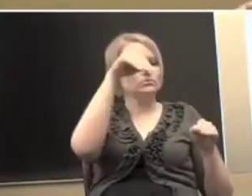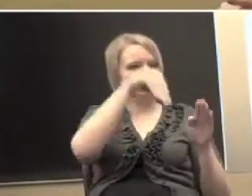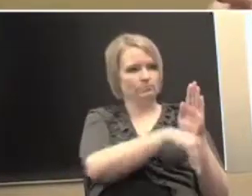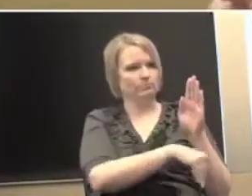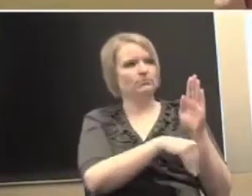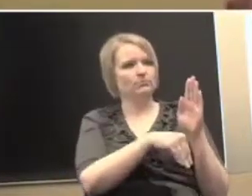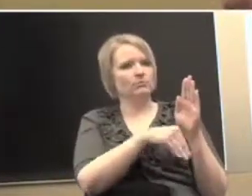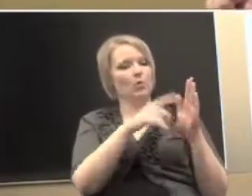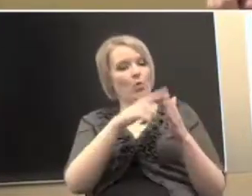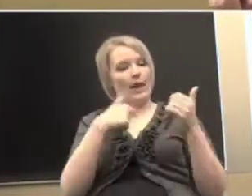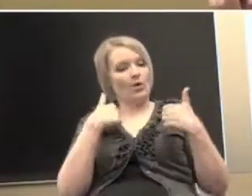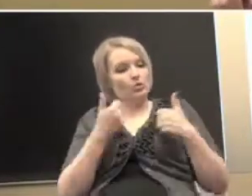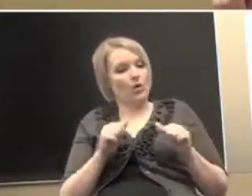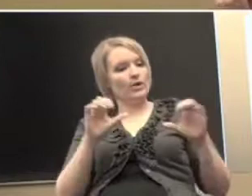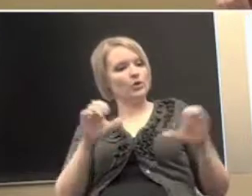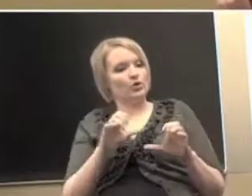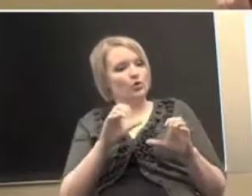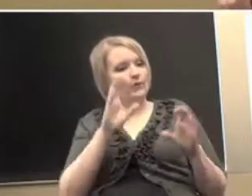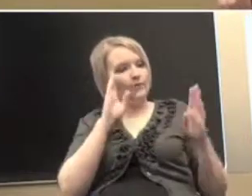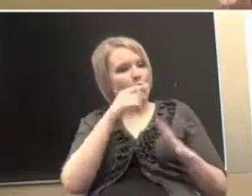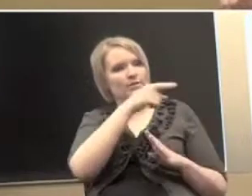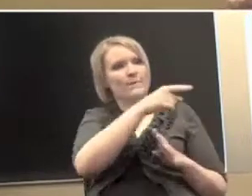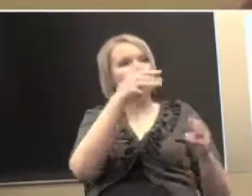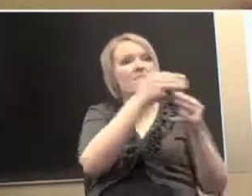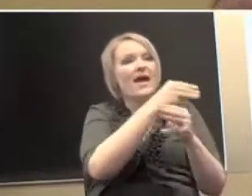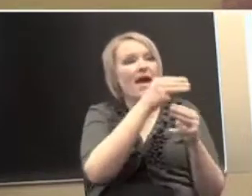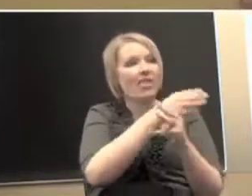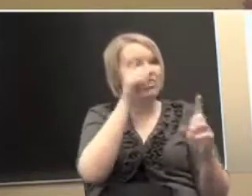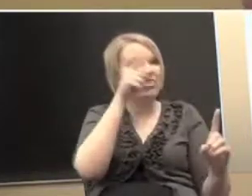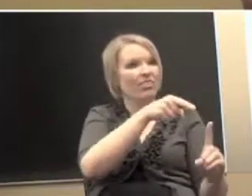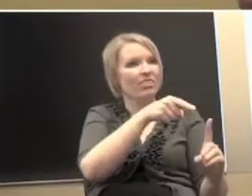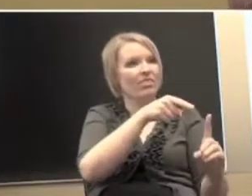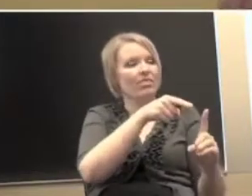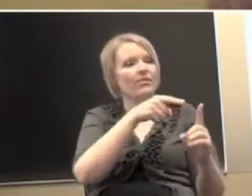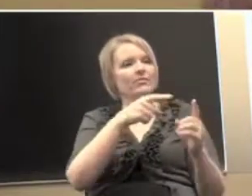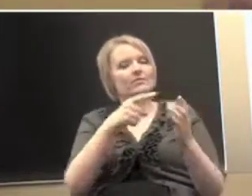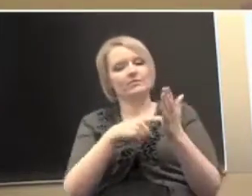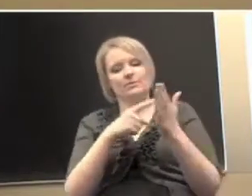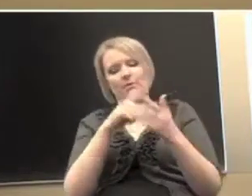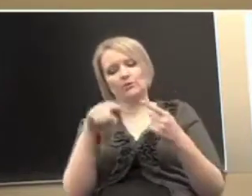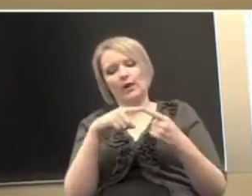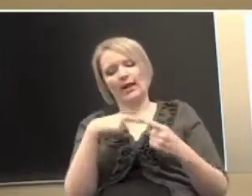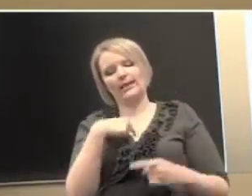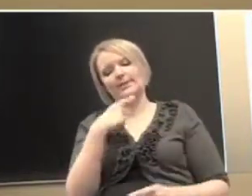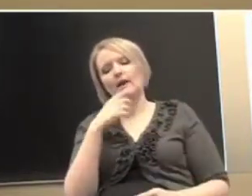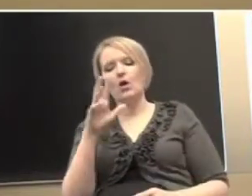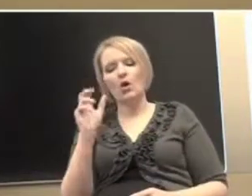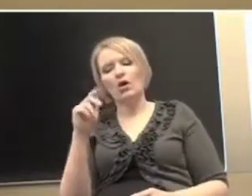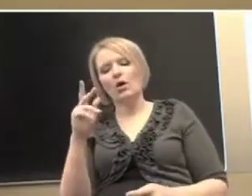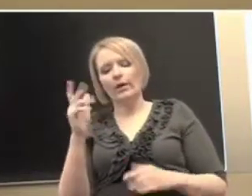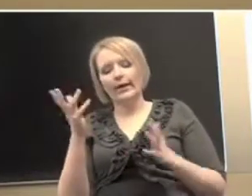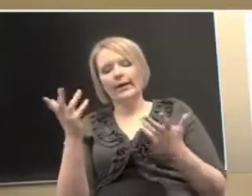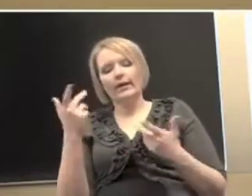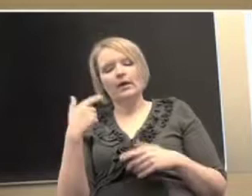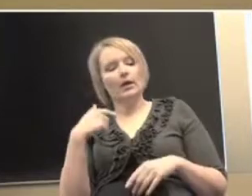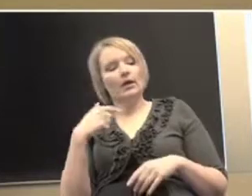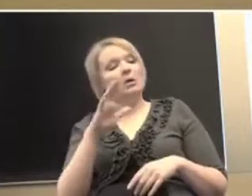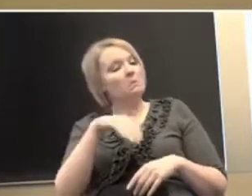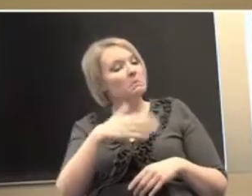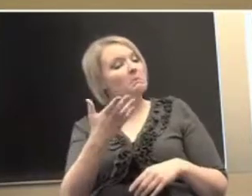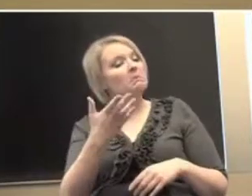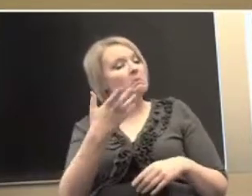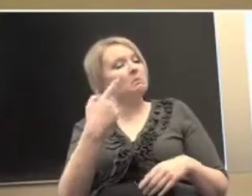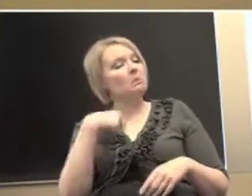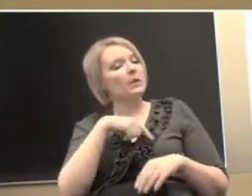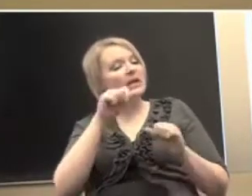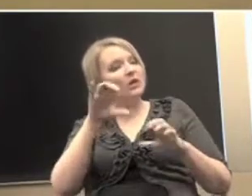what I was trying to do, get them back into math? And oftentimes by saying, all right, wait a minute, let's do this. And